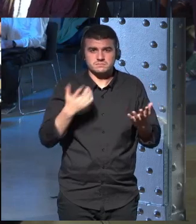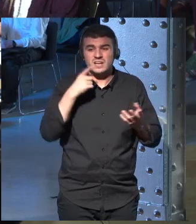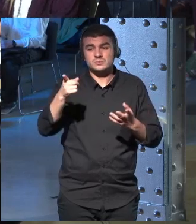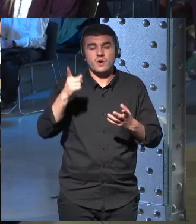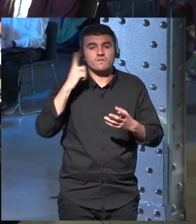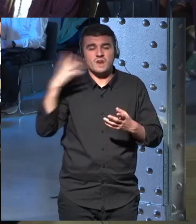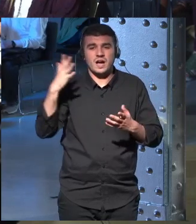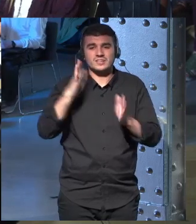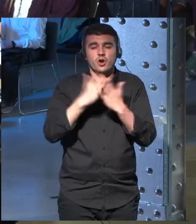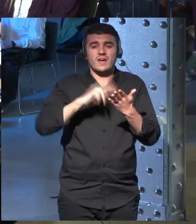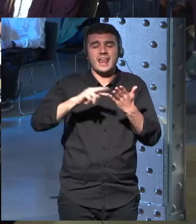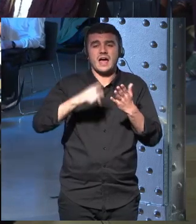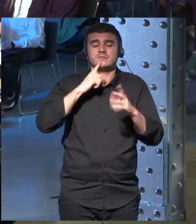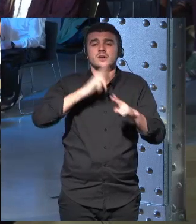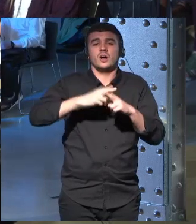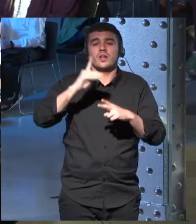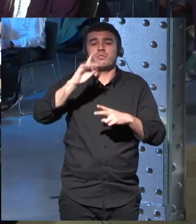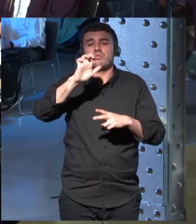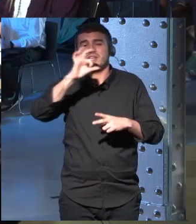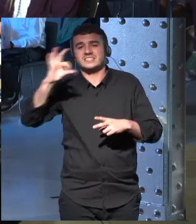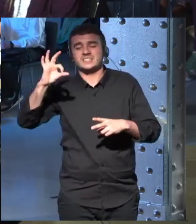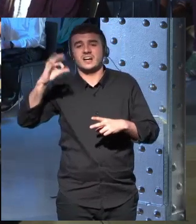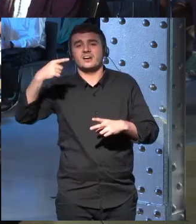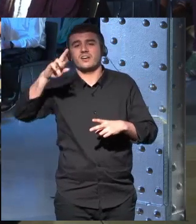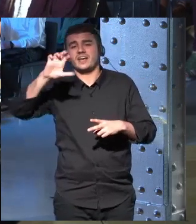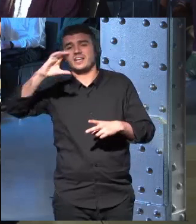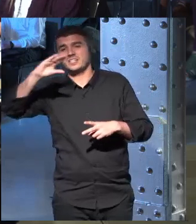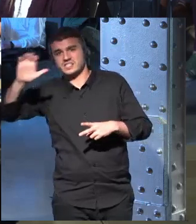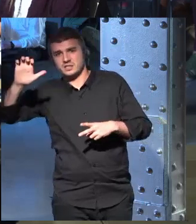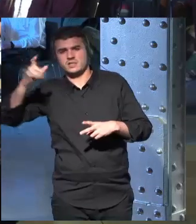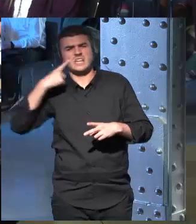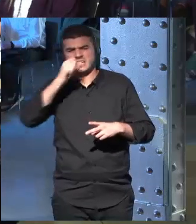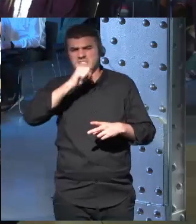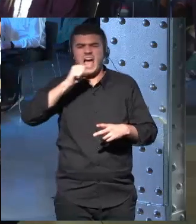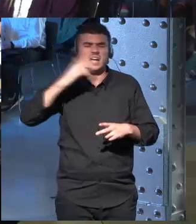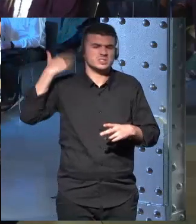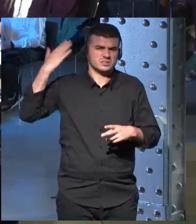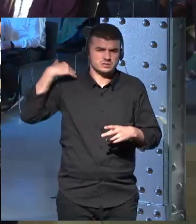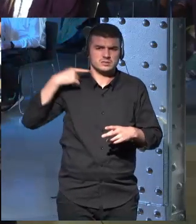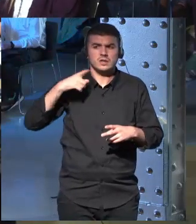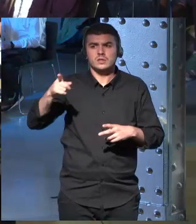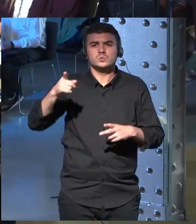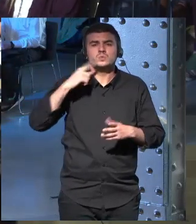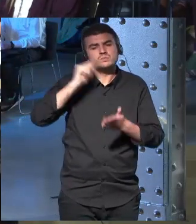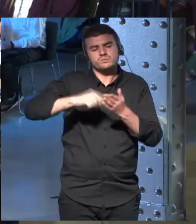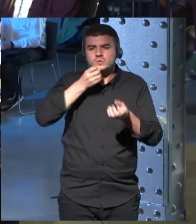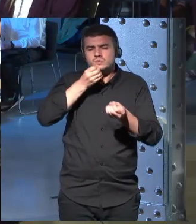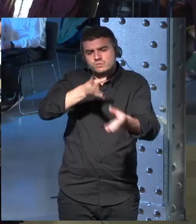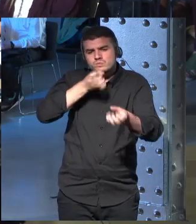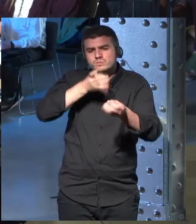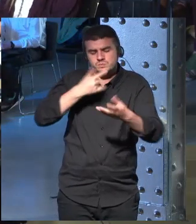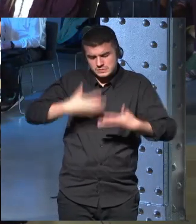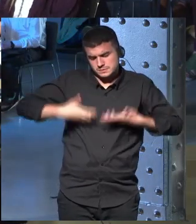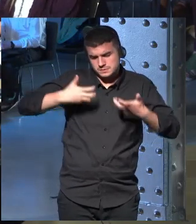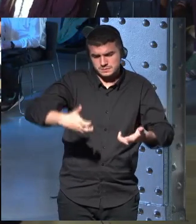published nearly 20 years ago, you have been expressing a certain skepticism about